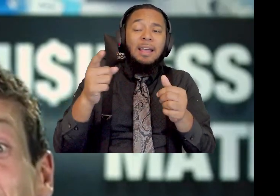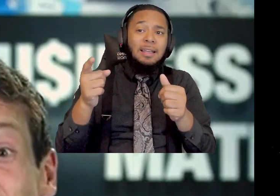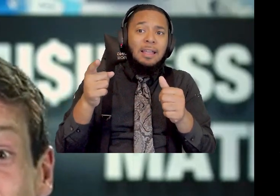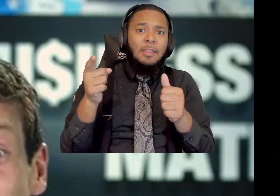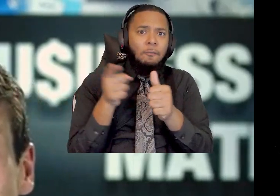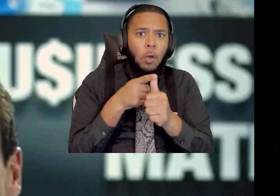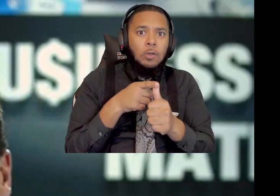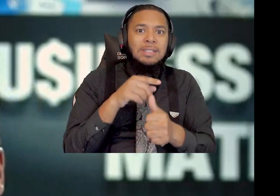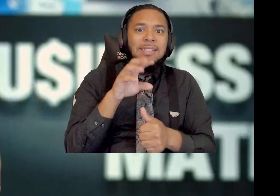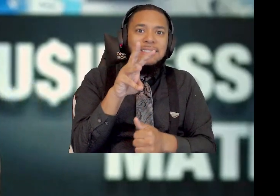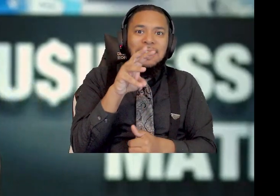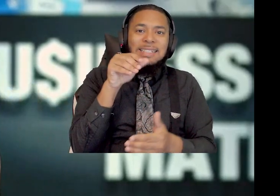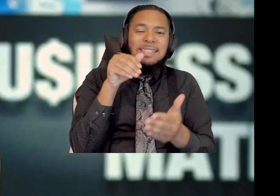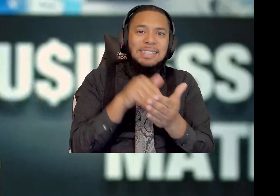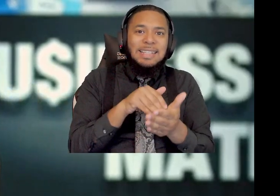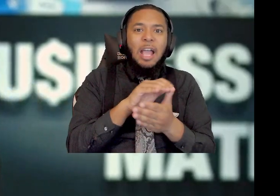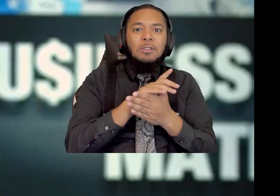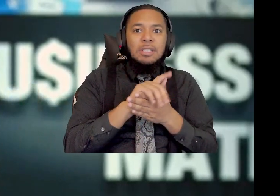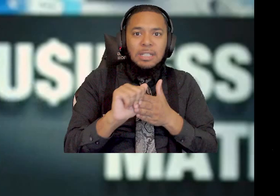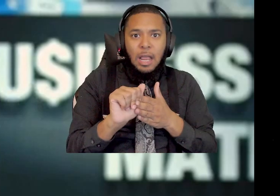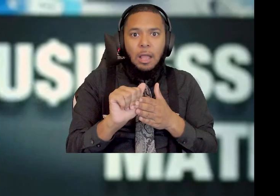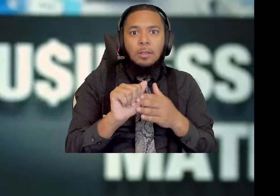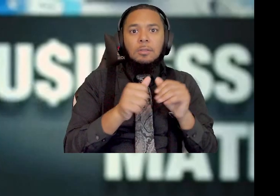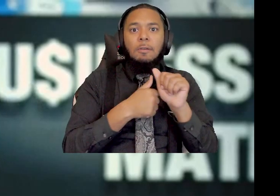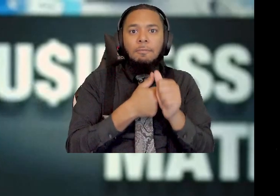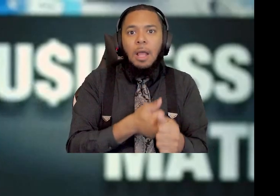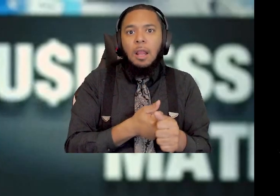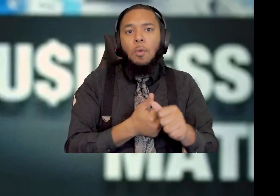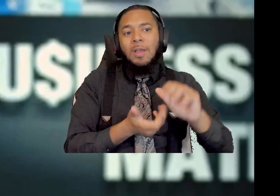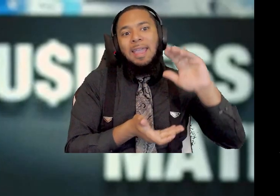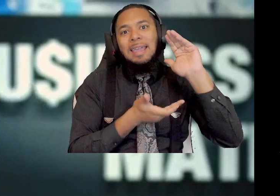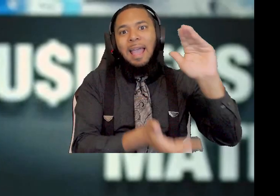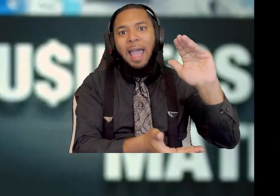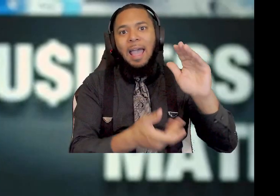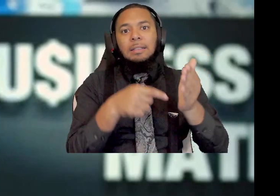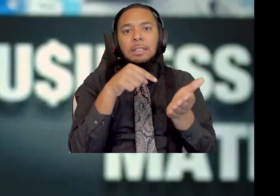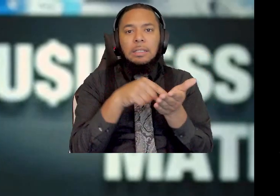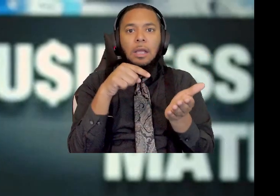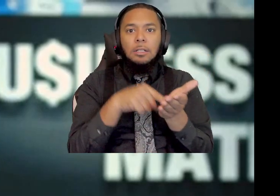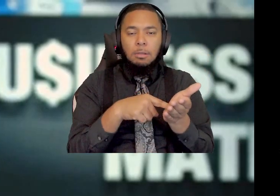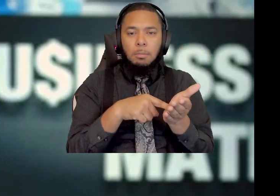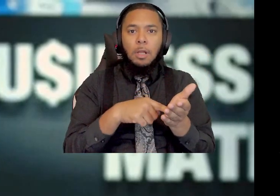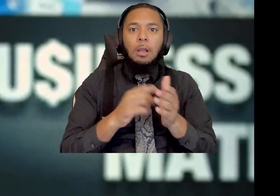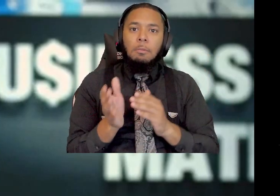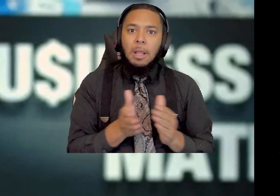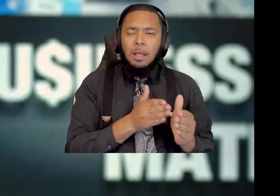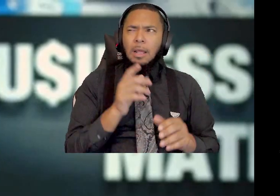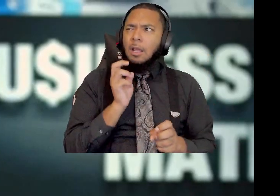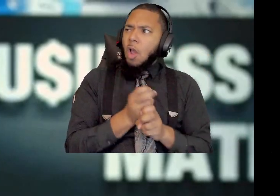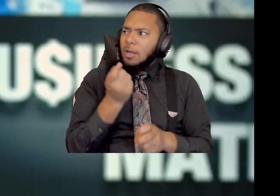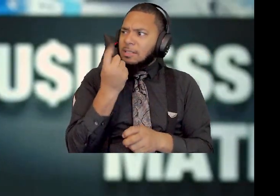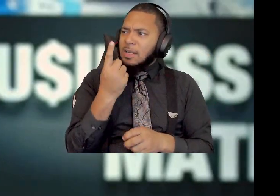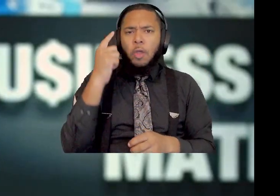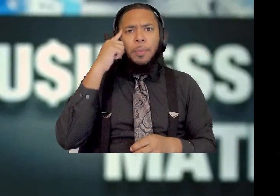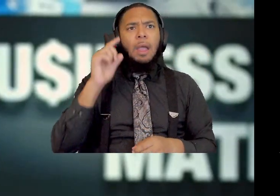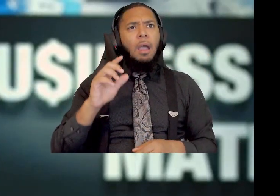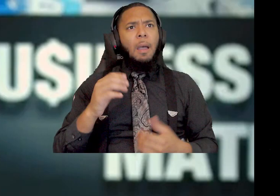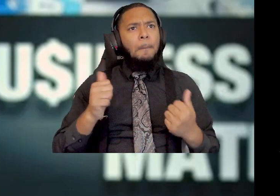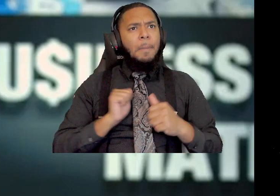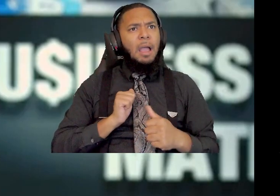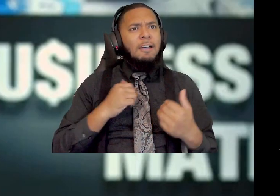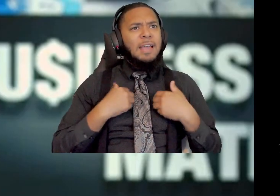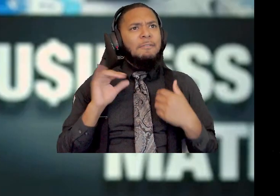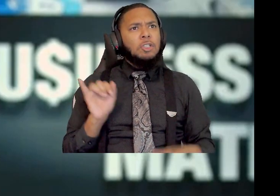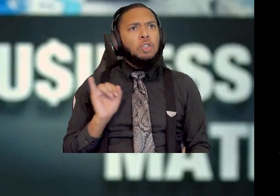of treatment under a high deductible plan that's like that's pretty hard to understand because you think that you're like insured right